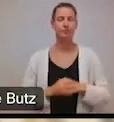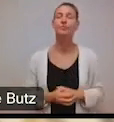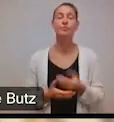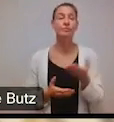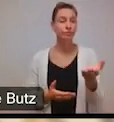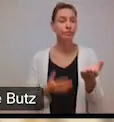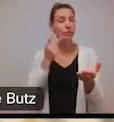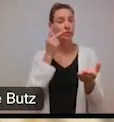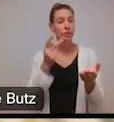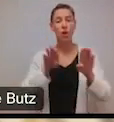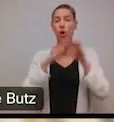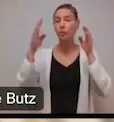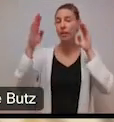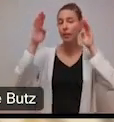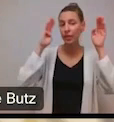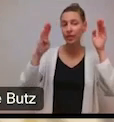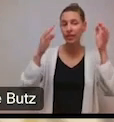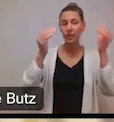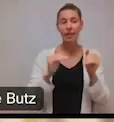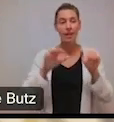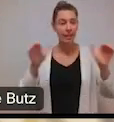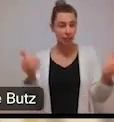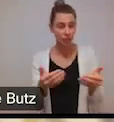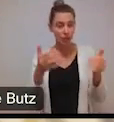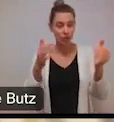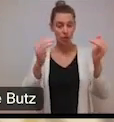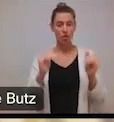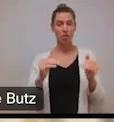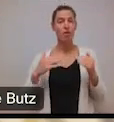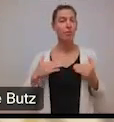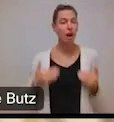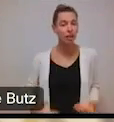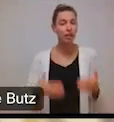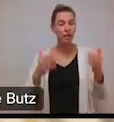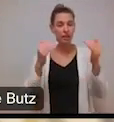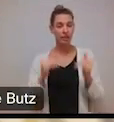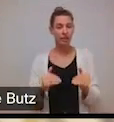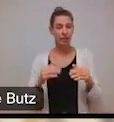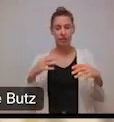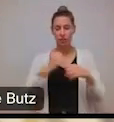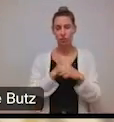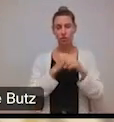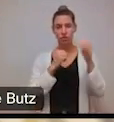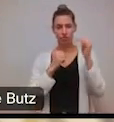an opening greeting, an intro, a body, a conclusion, and a closing greeting, and the name at the